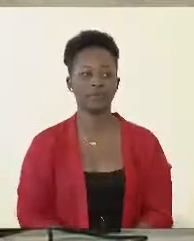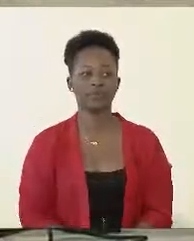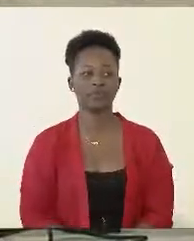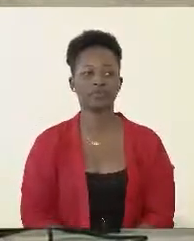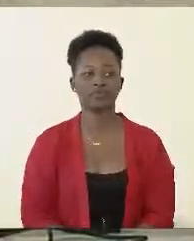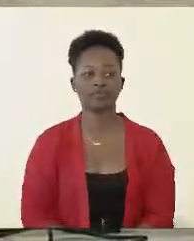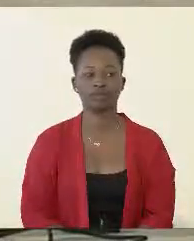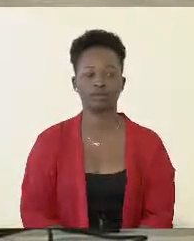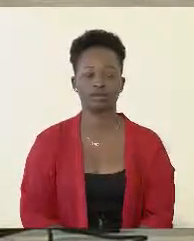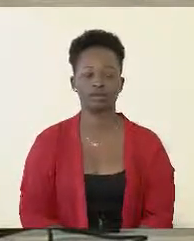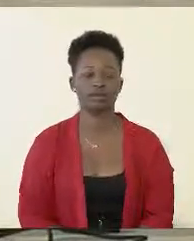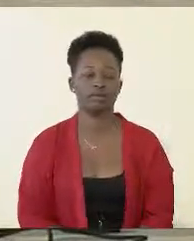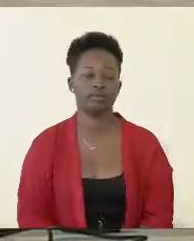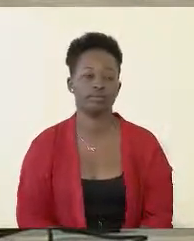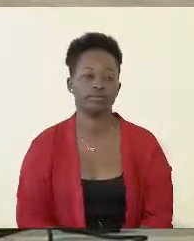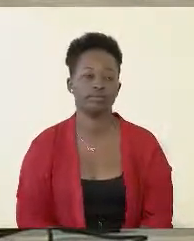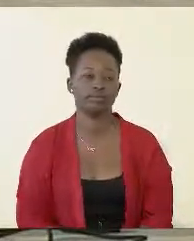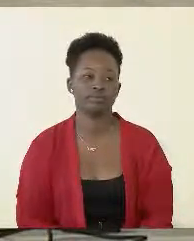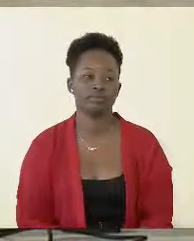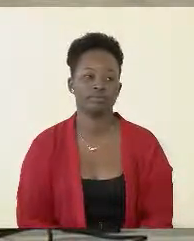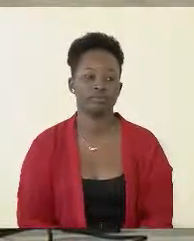number